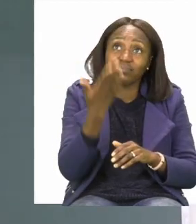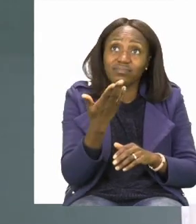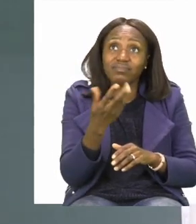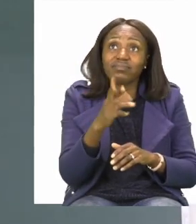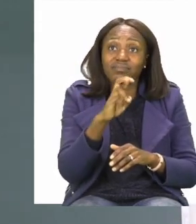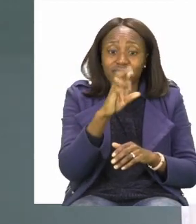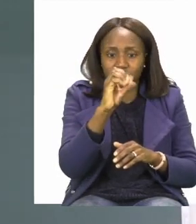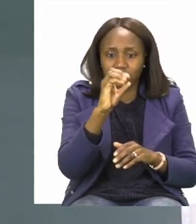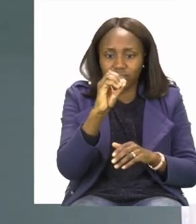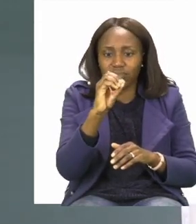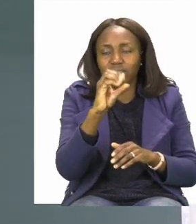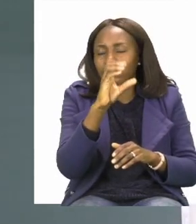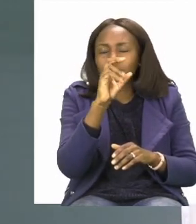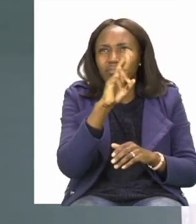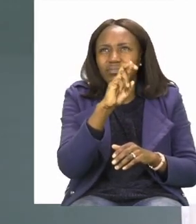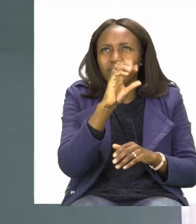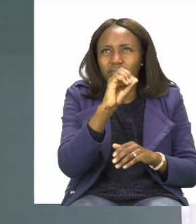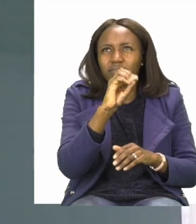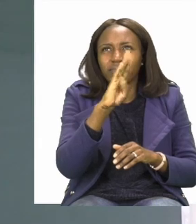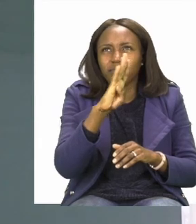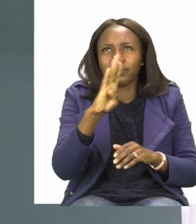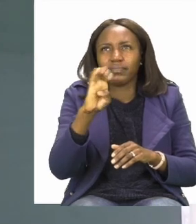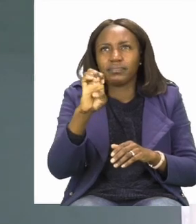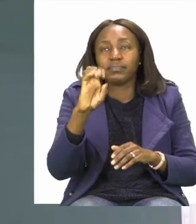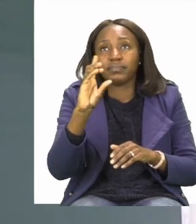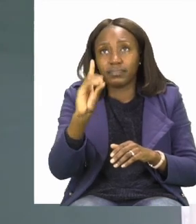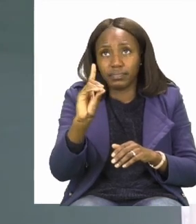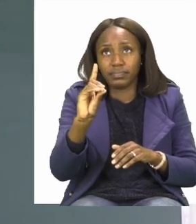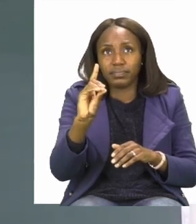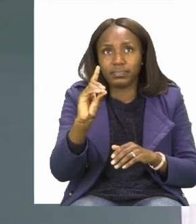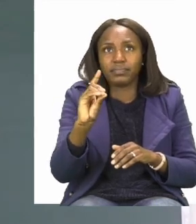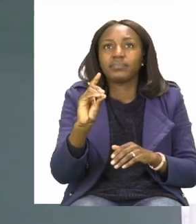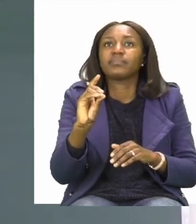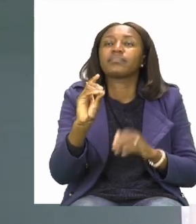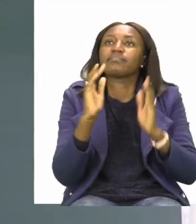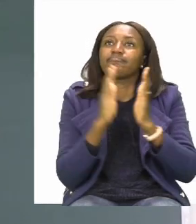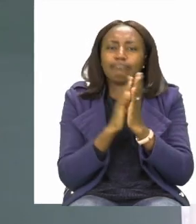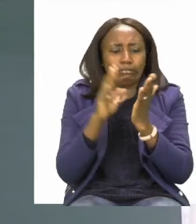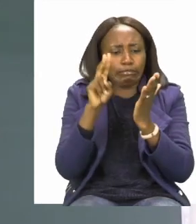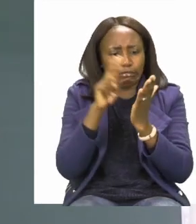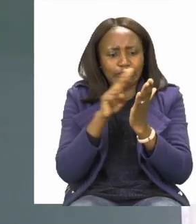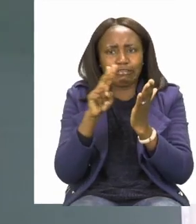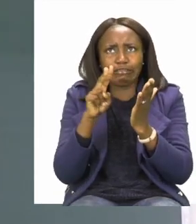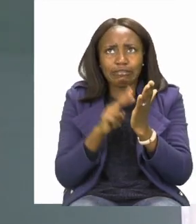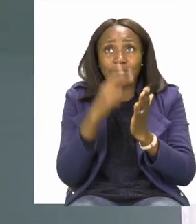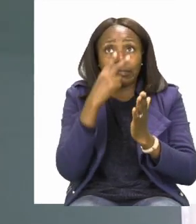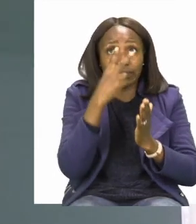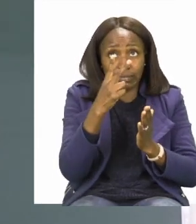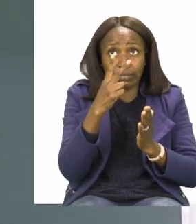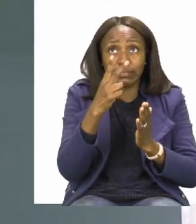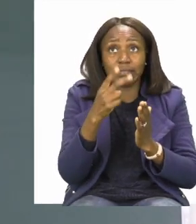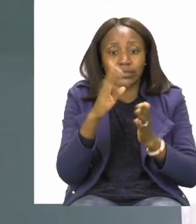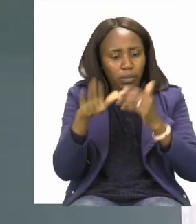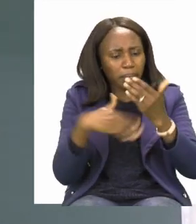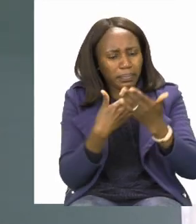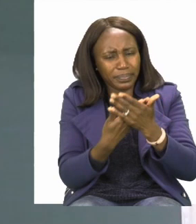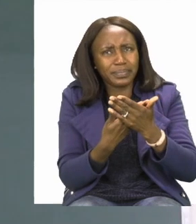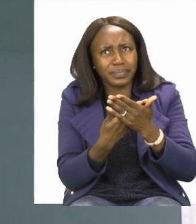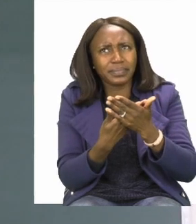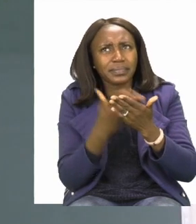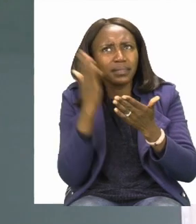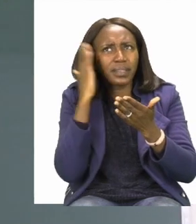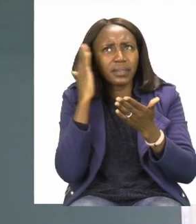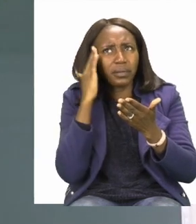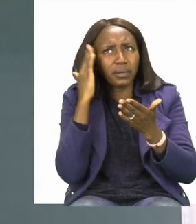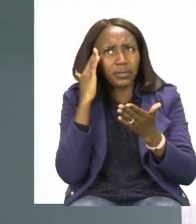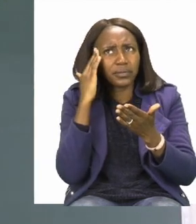time, use the pictures that you've been given, and read the sentences out loud so that you will